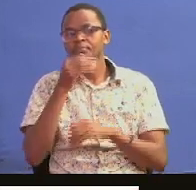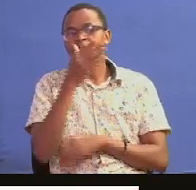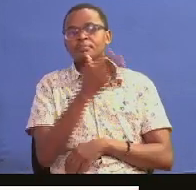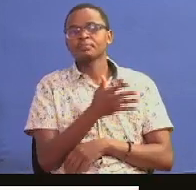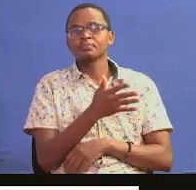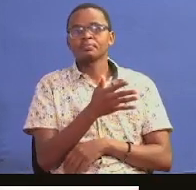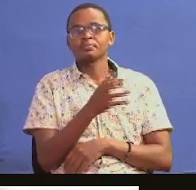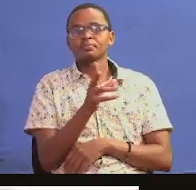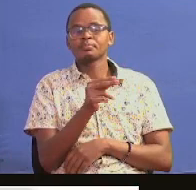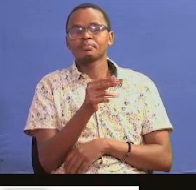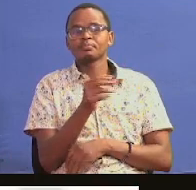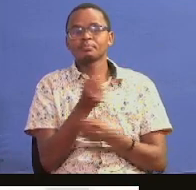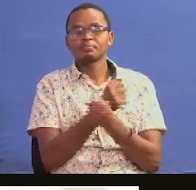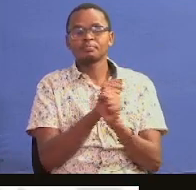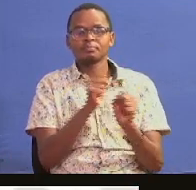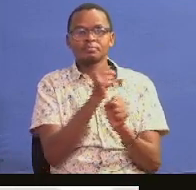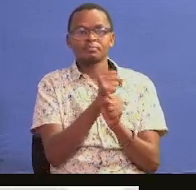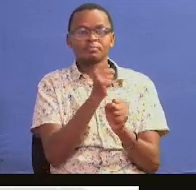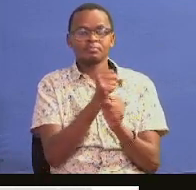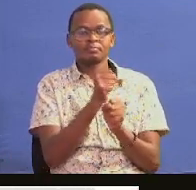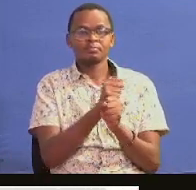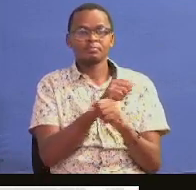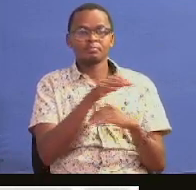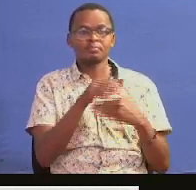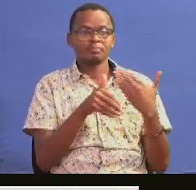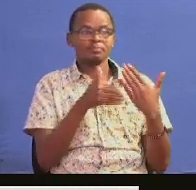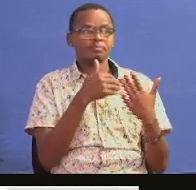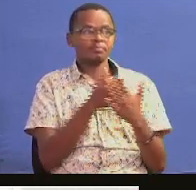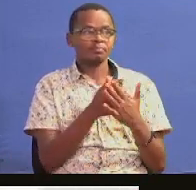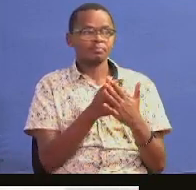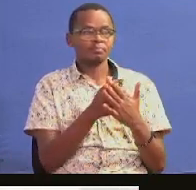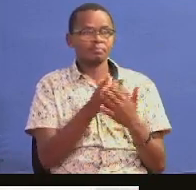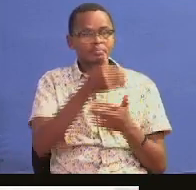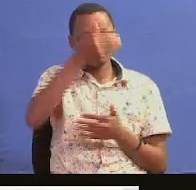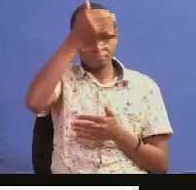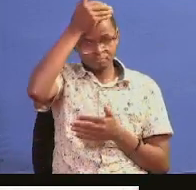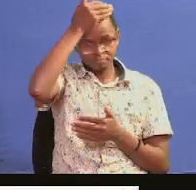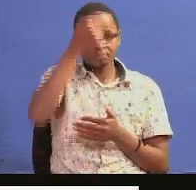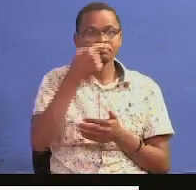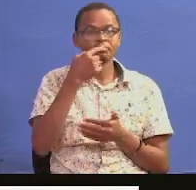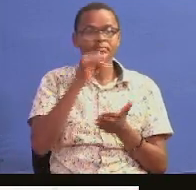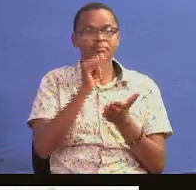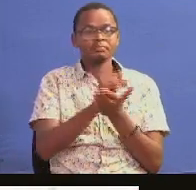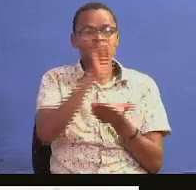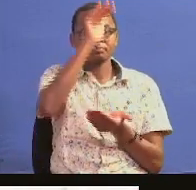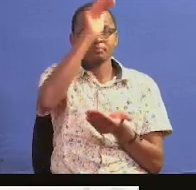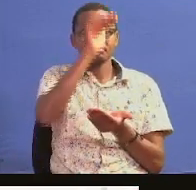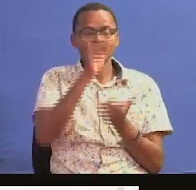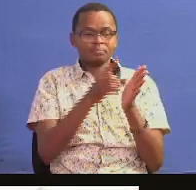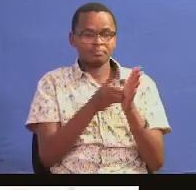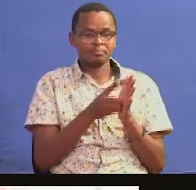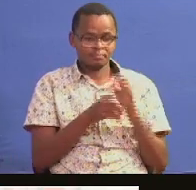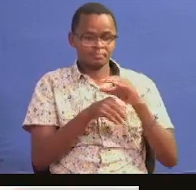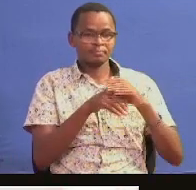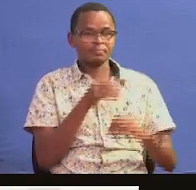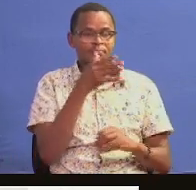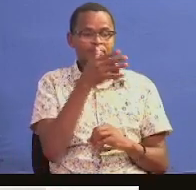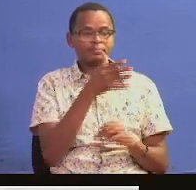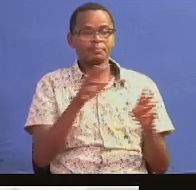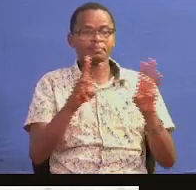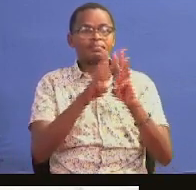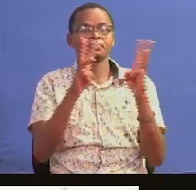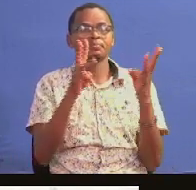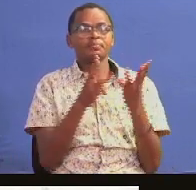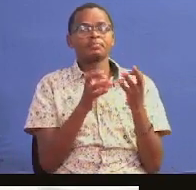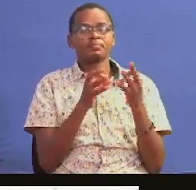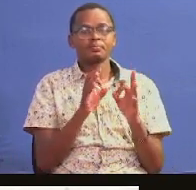out there, they are not able to work as an all-round nurse. So that decreases our demand even out there